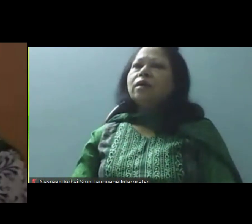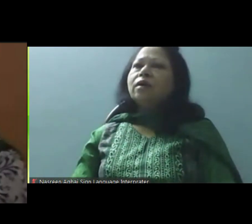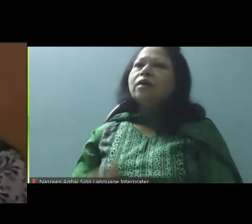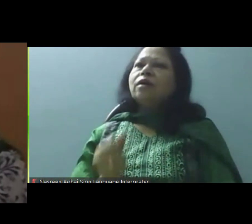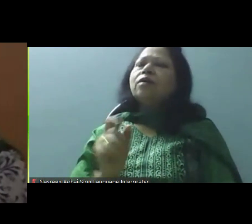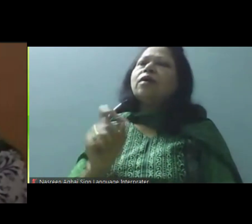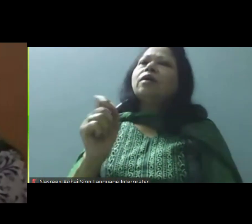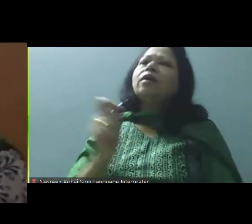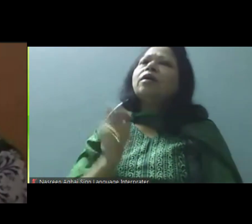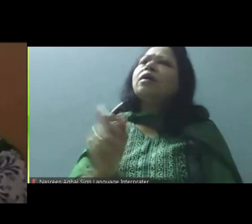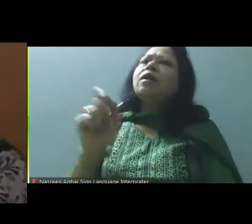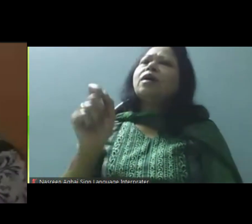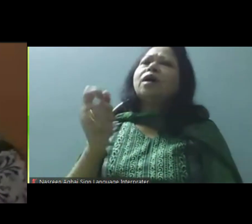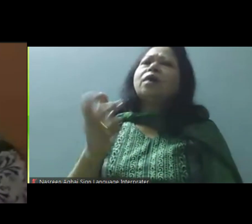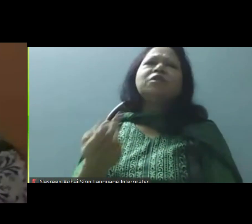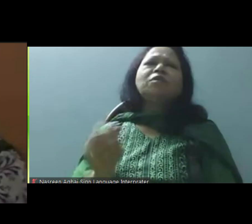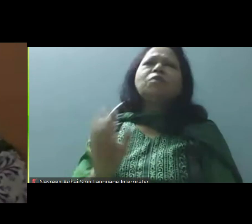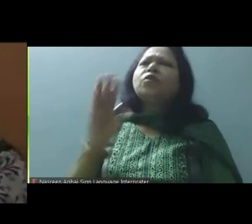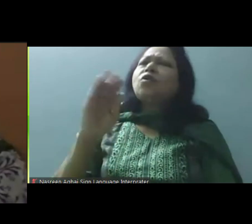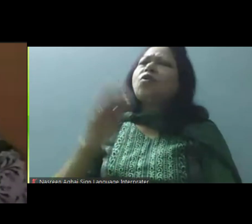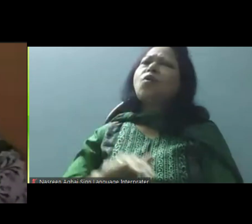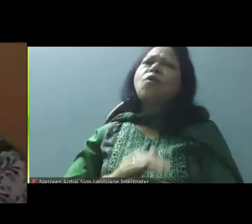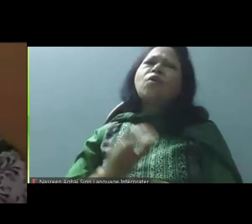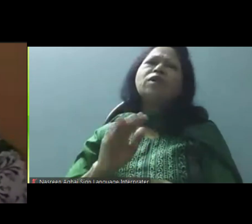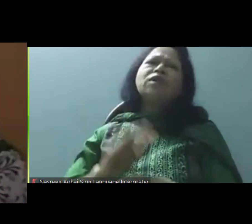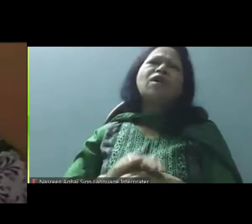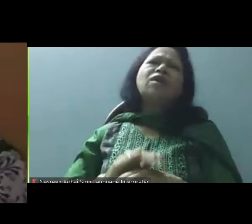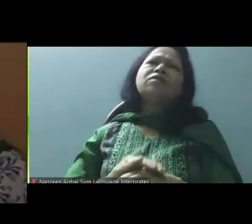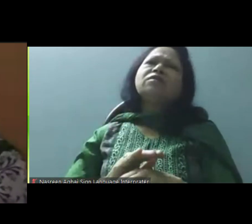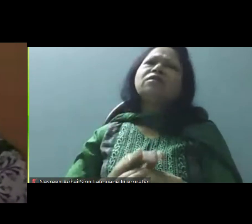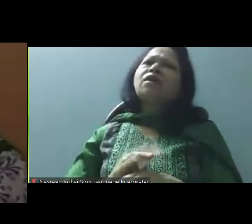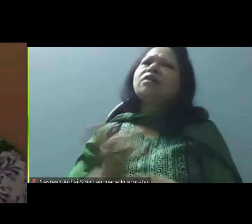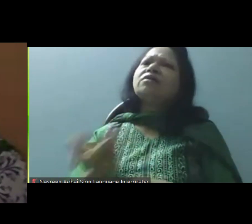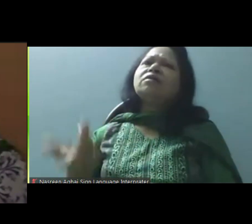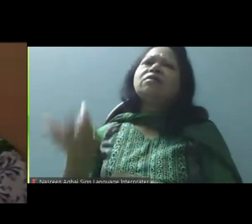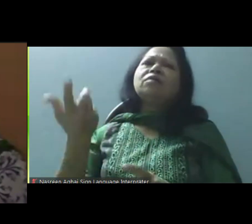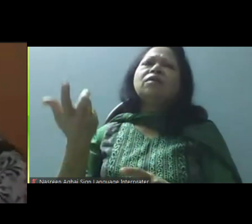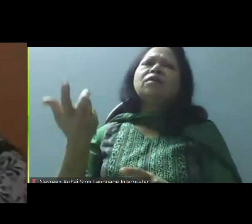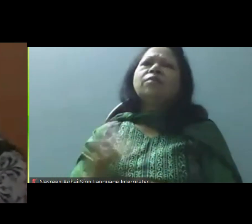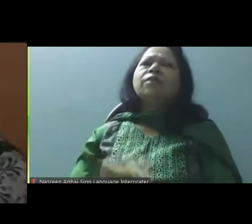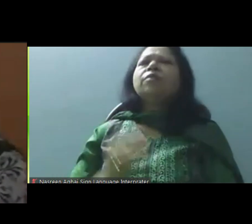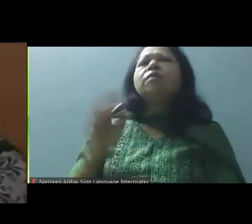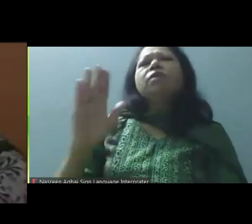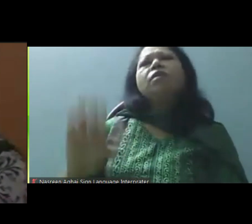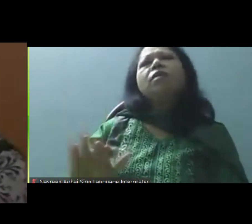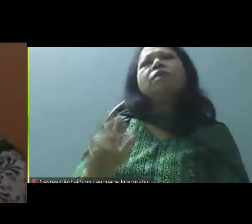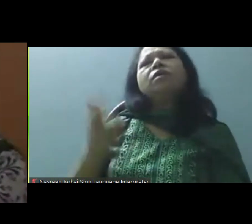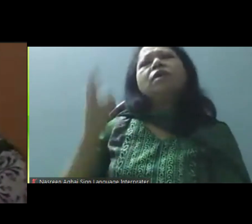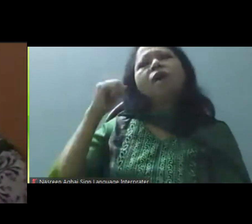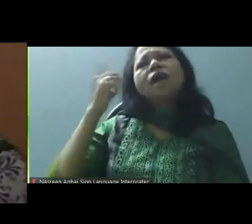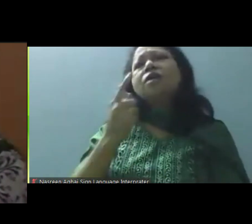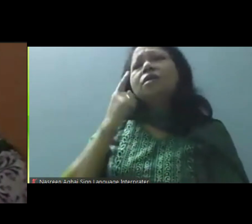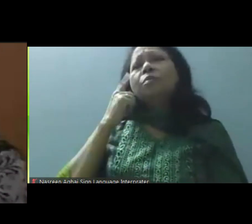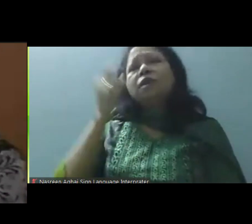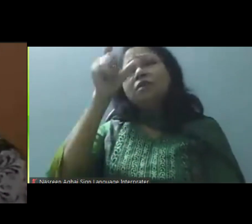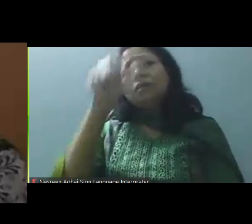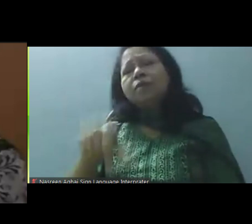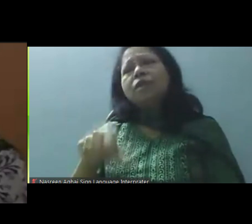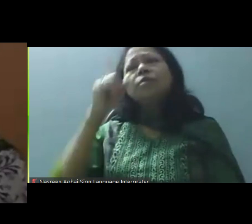very slow and weak. So it as a disabled person, as a blind person, I